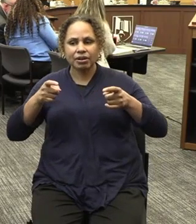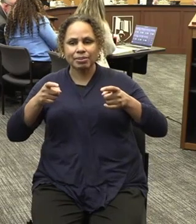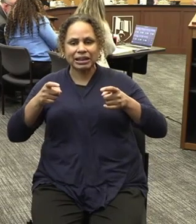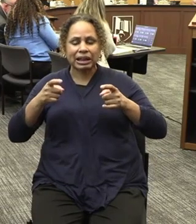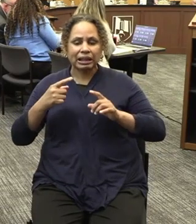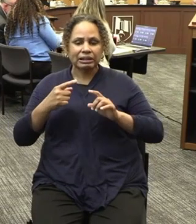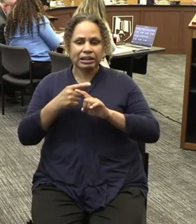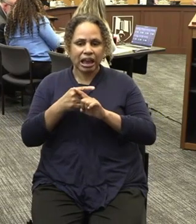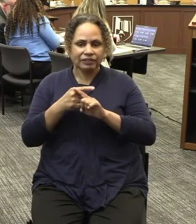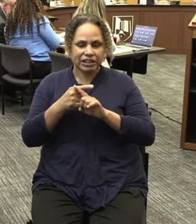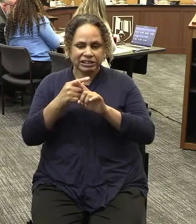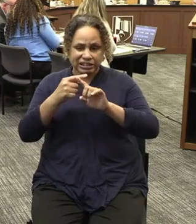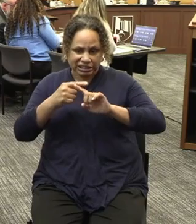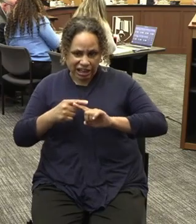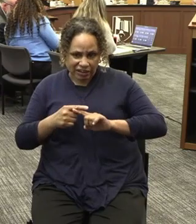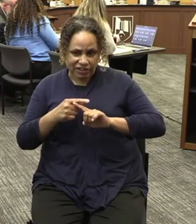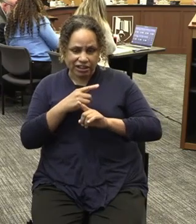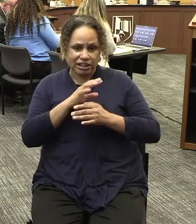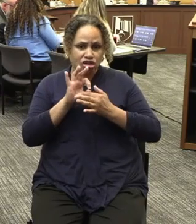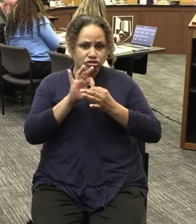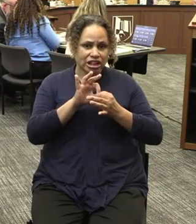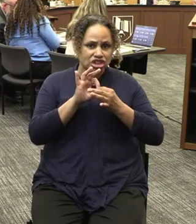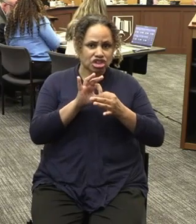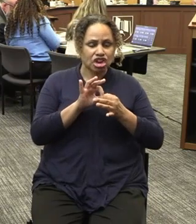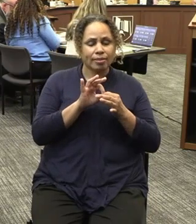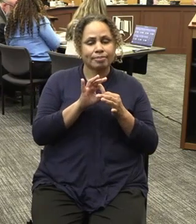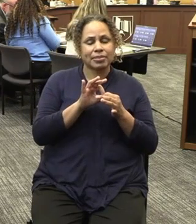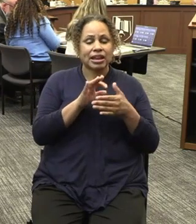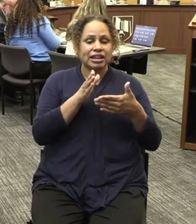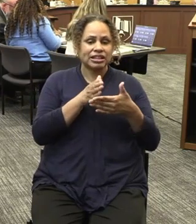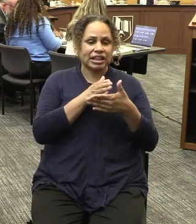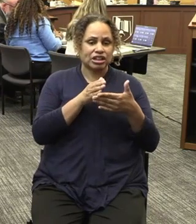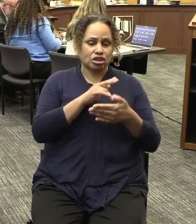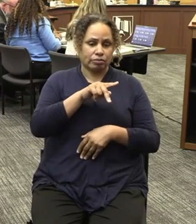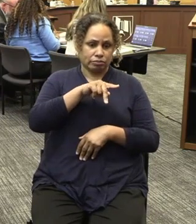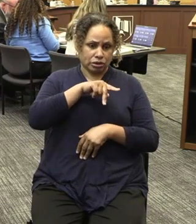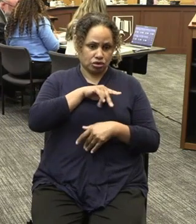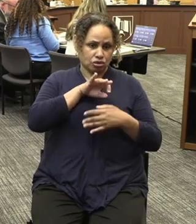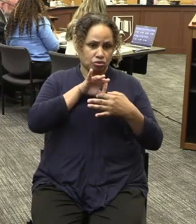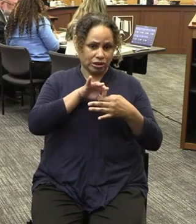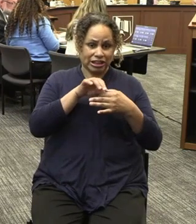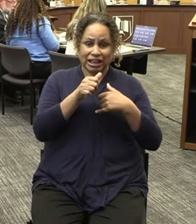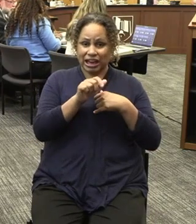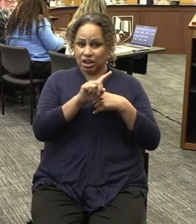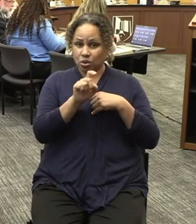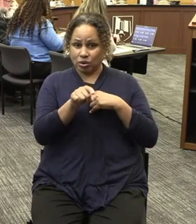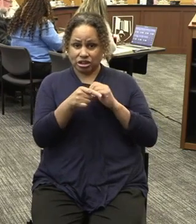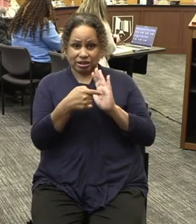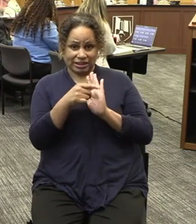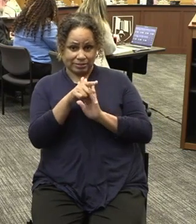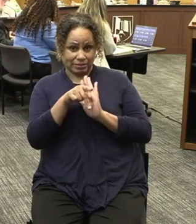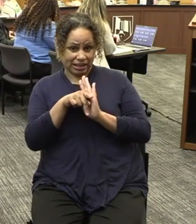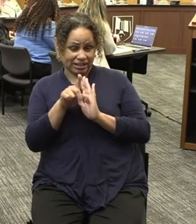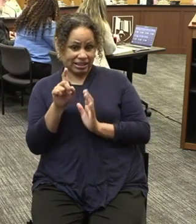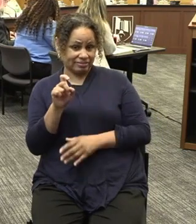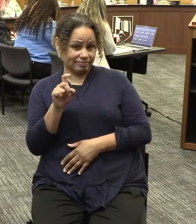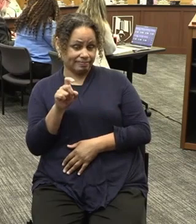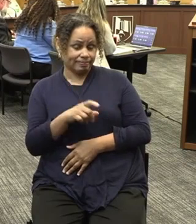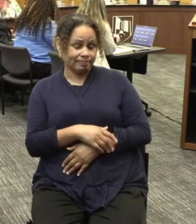interest in relationship to interpersonal relations. Any questions on this policy?